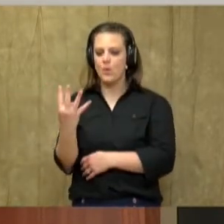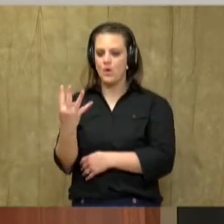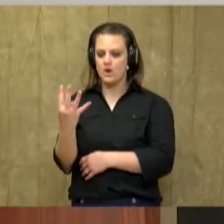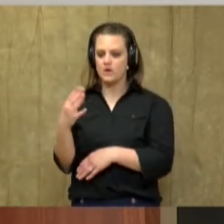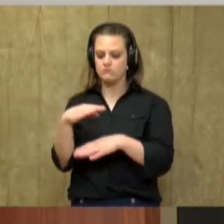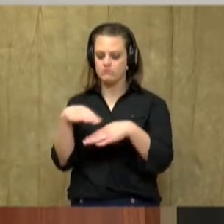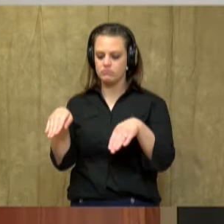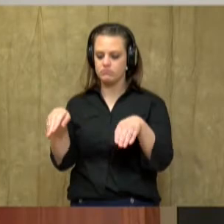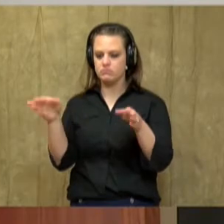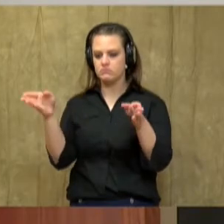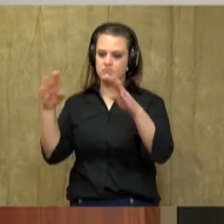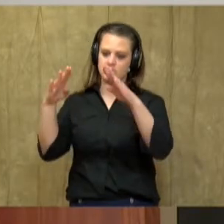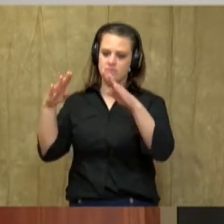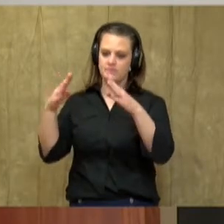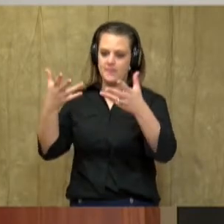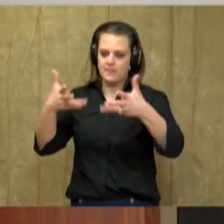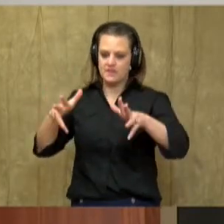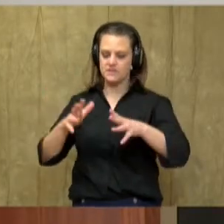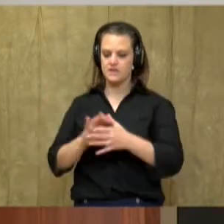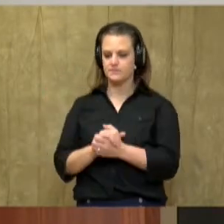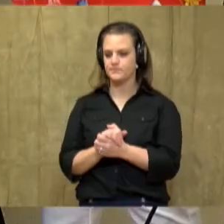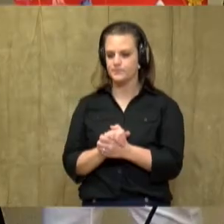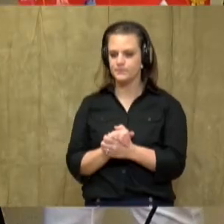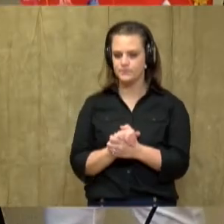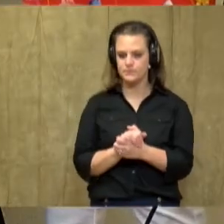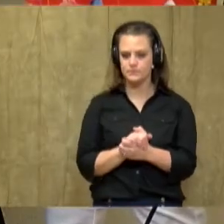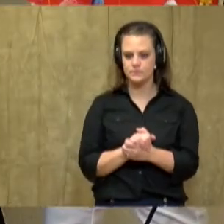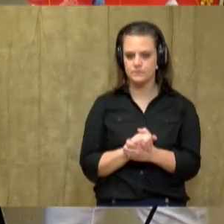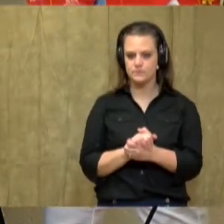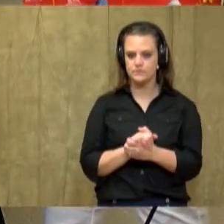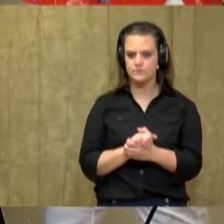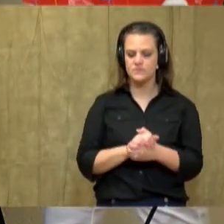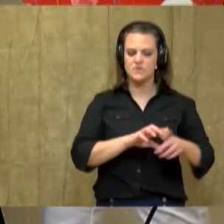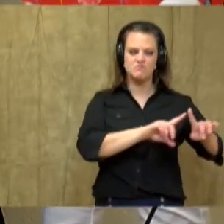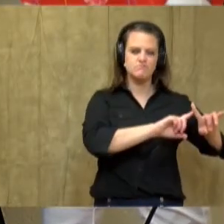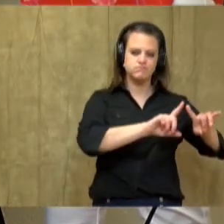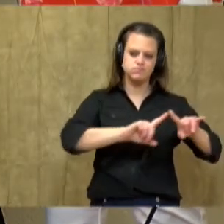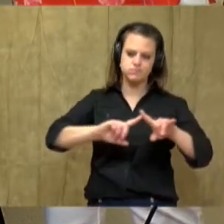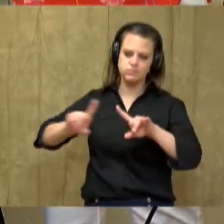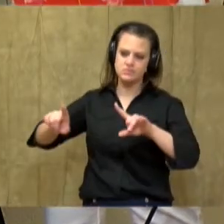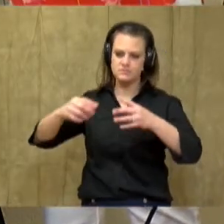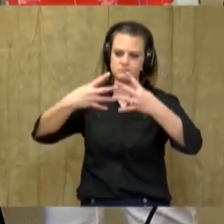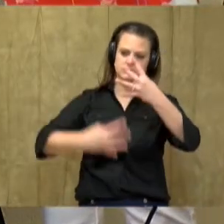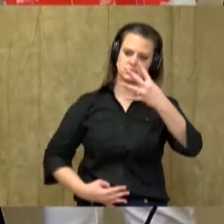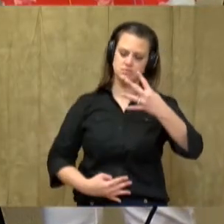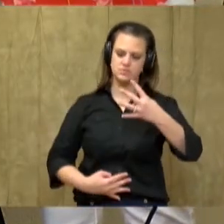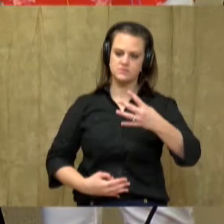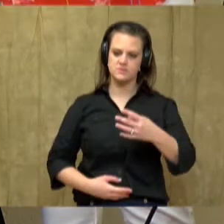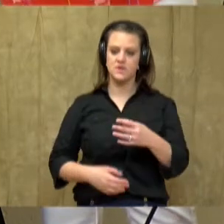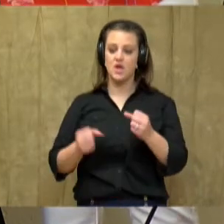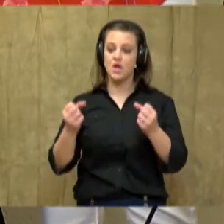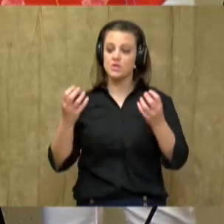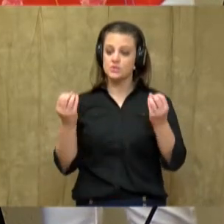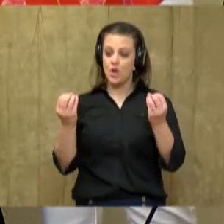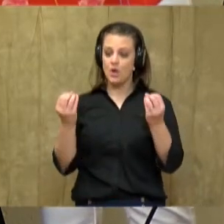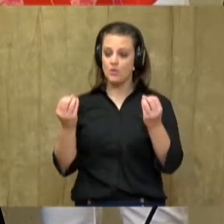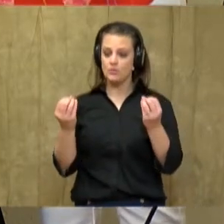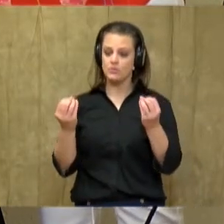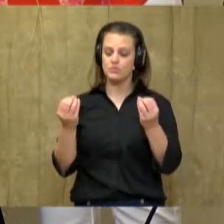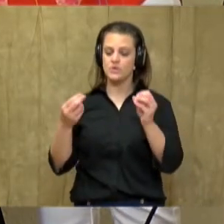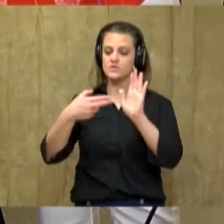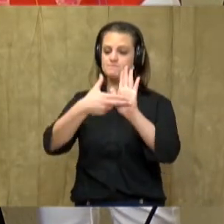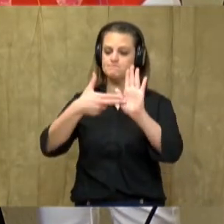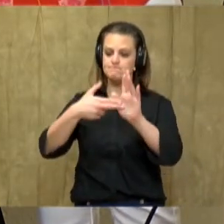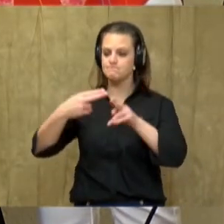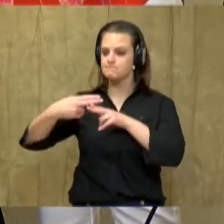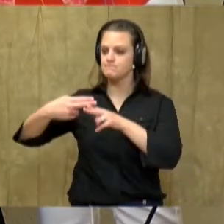lots of different quadrilaterals we're going to talk about today. And in order for it to be a quadrilateral, how many sides does it